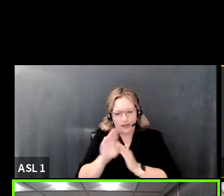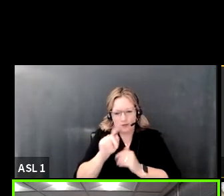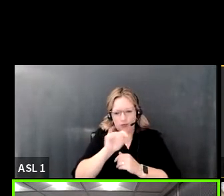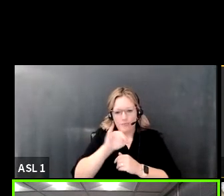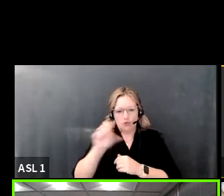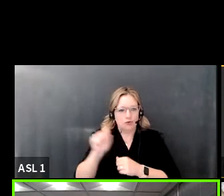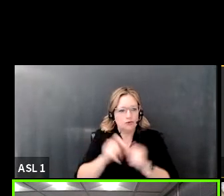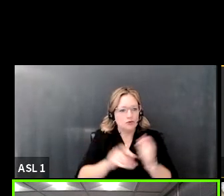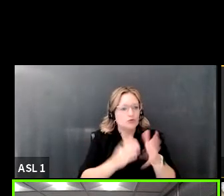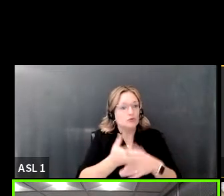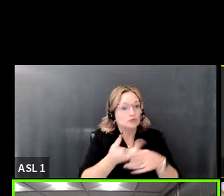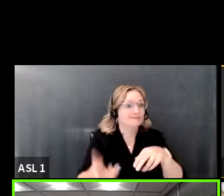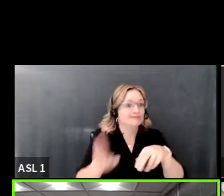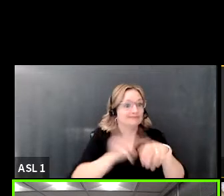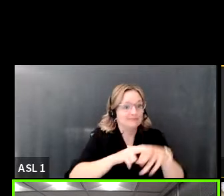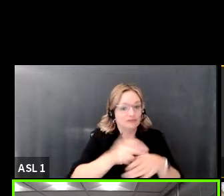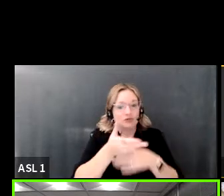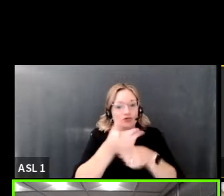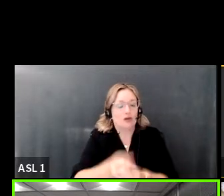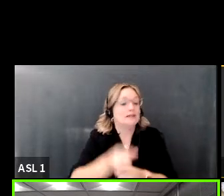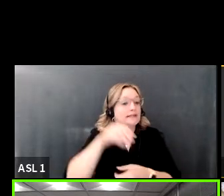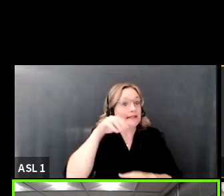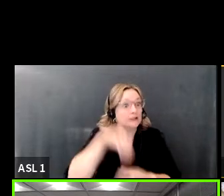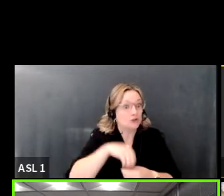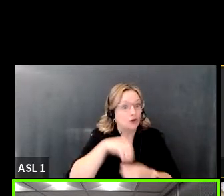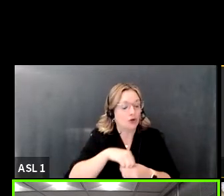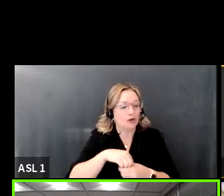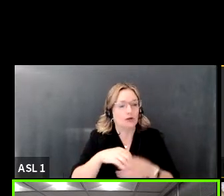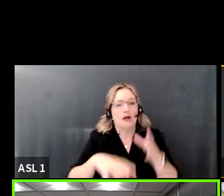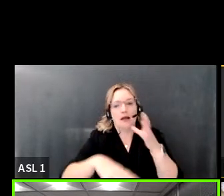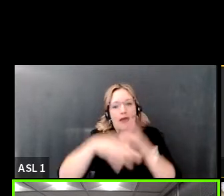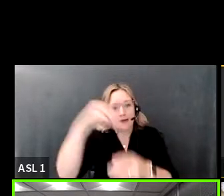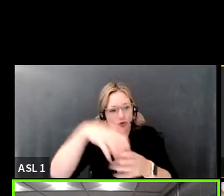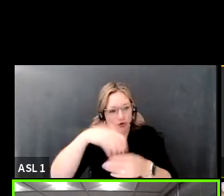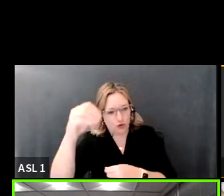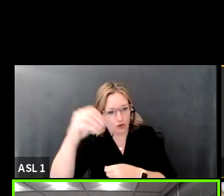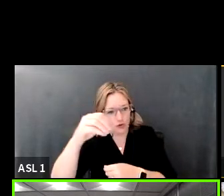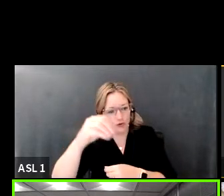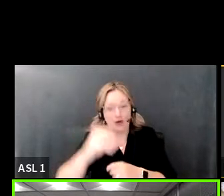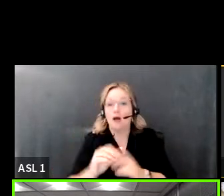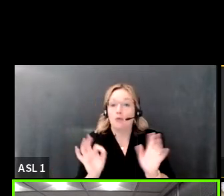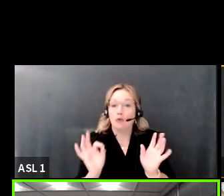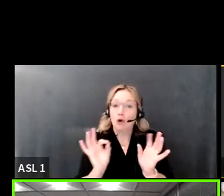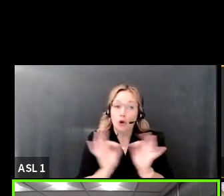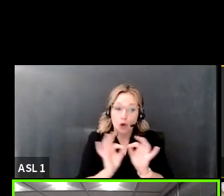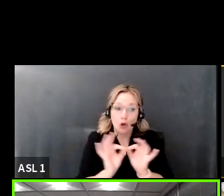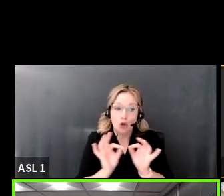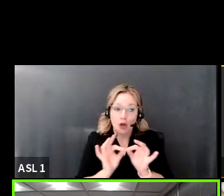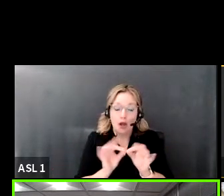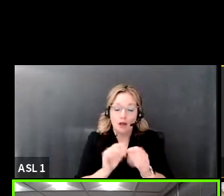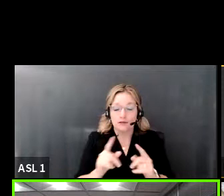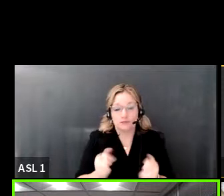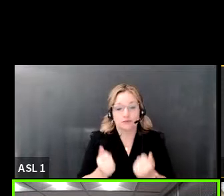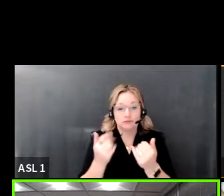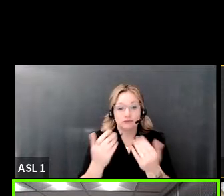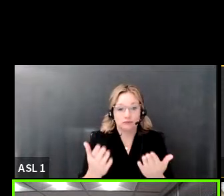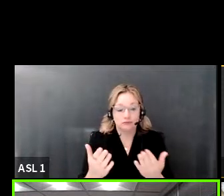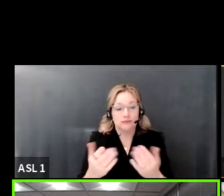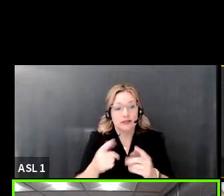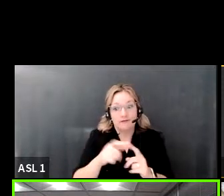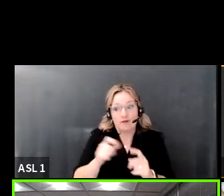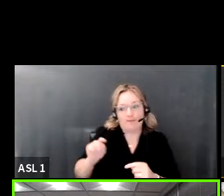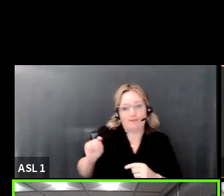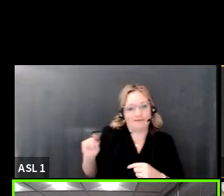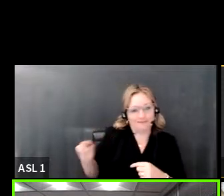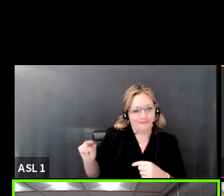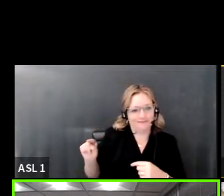internally and externally much of the costs of the new investments are around the recommendations that have come out from diversity pro